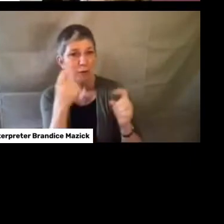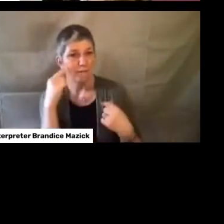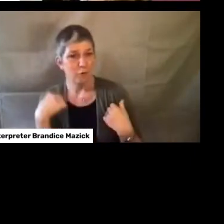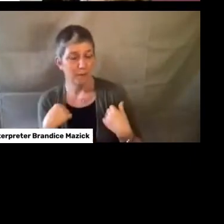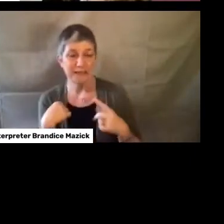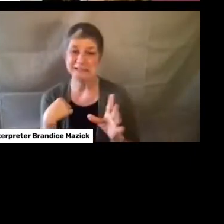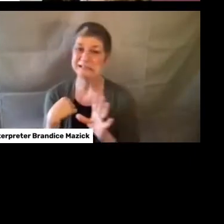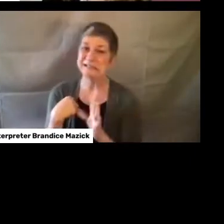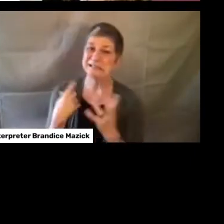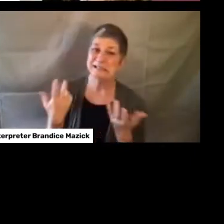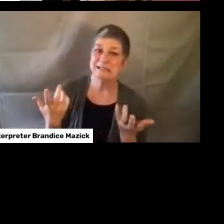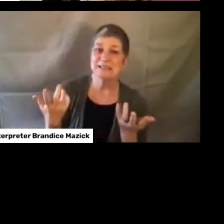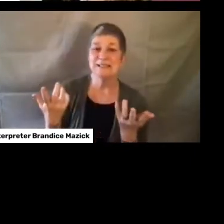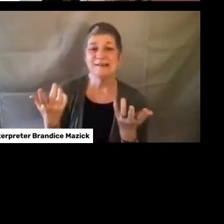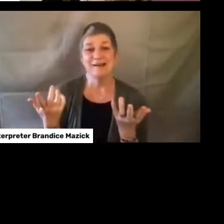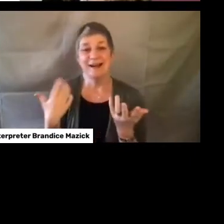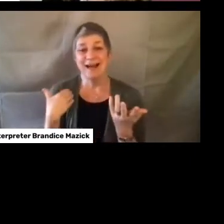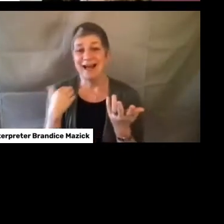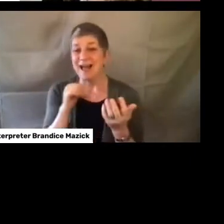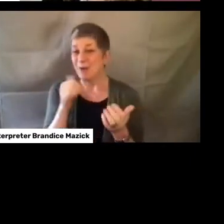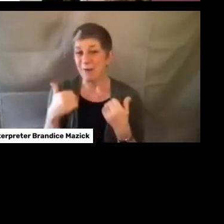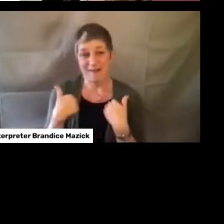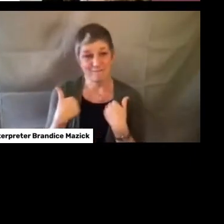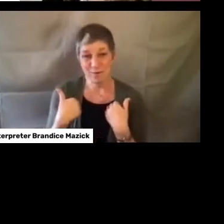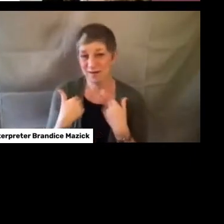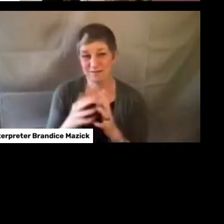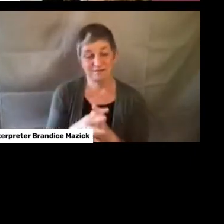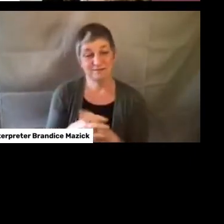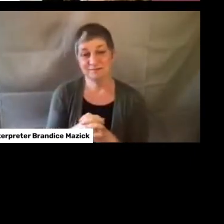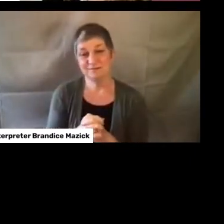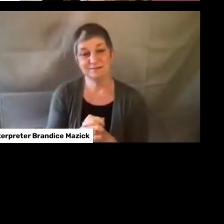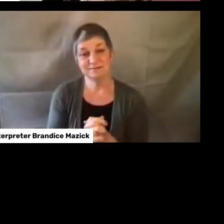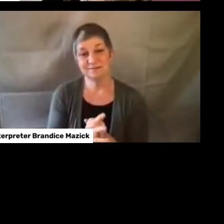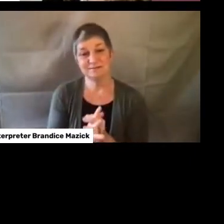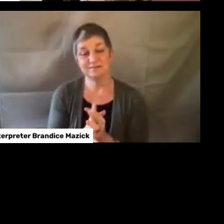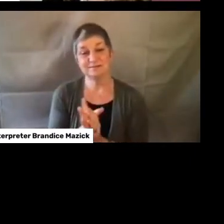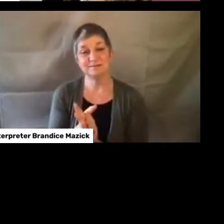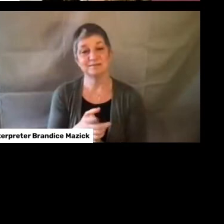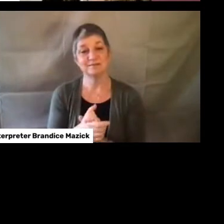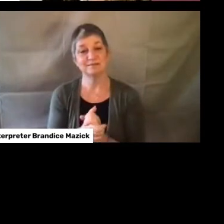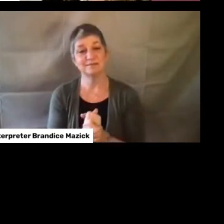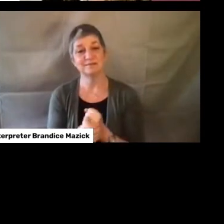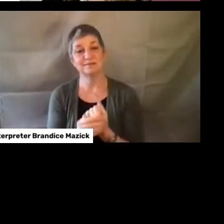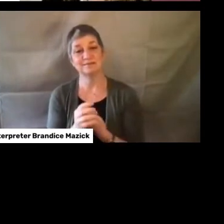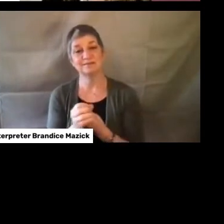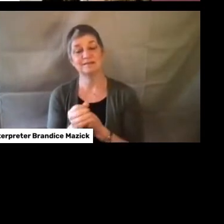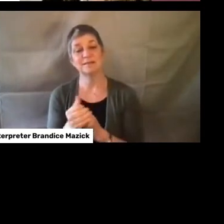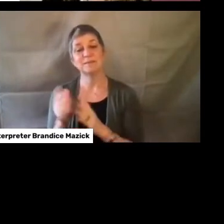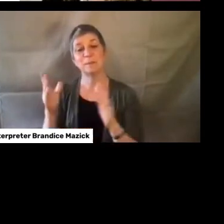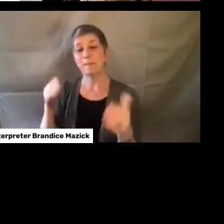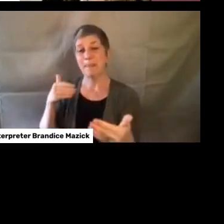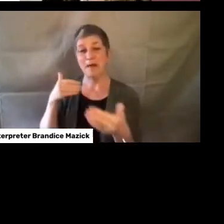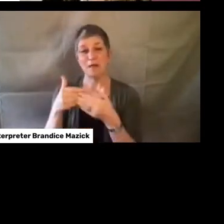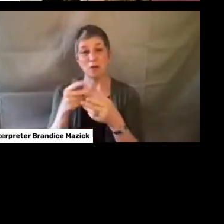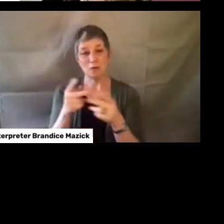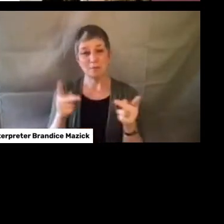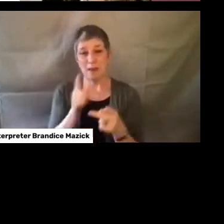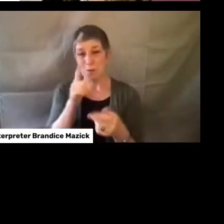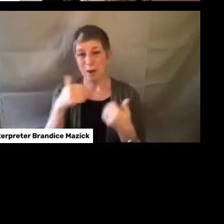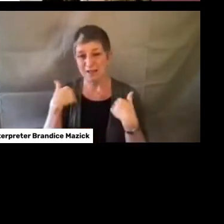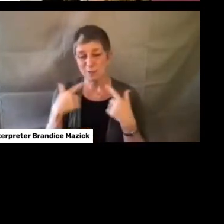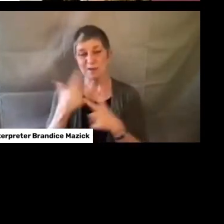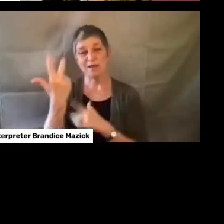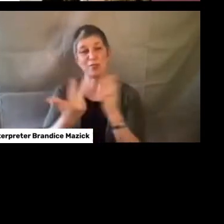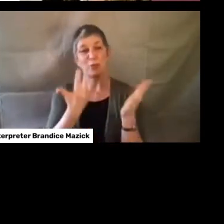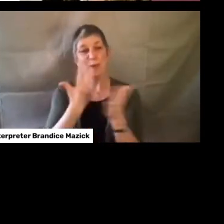I will say, I don't have one. And the closest place that does is 3